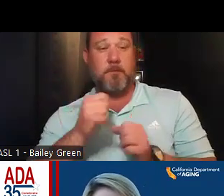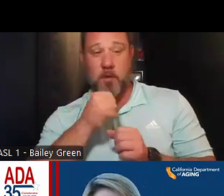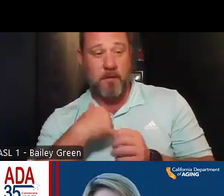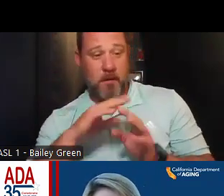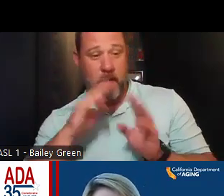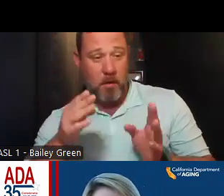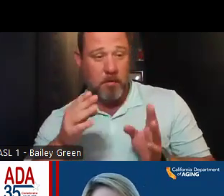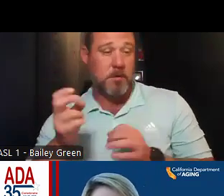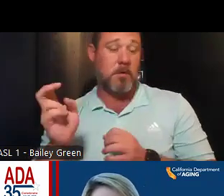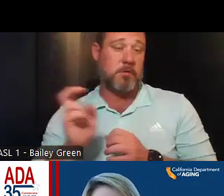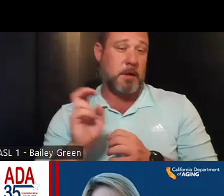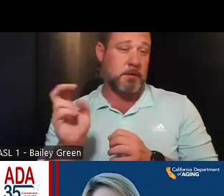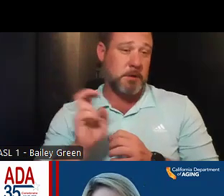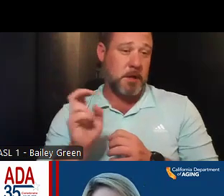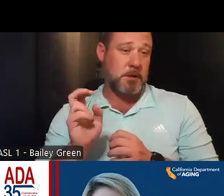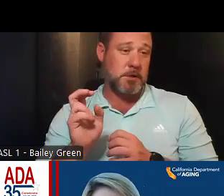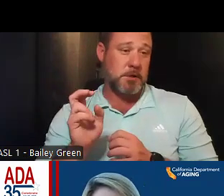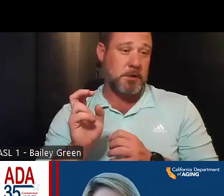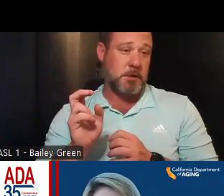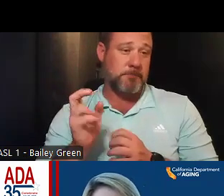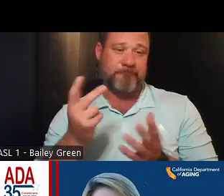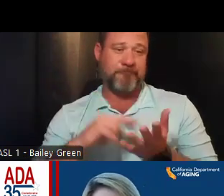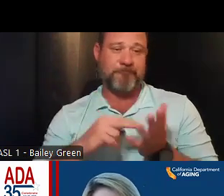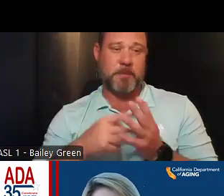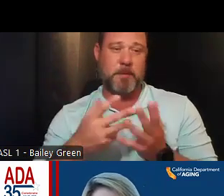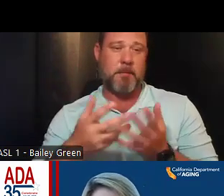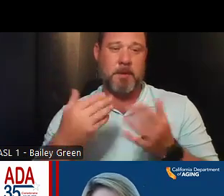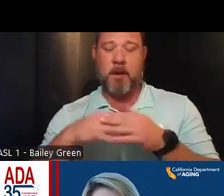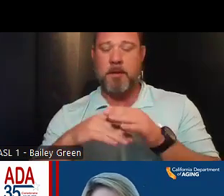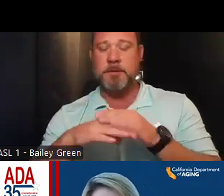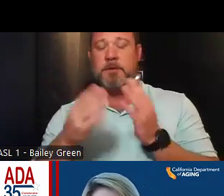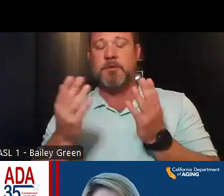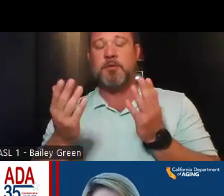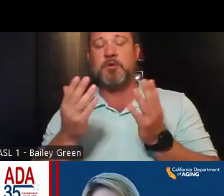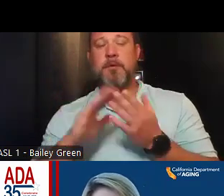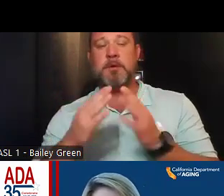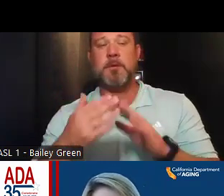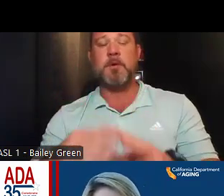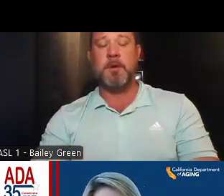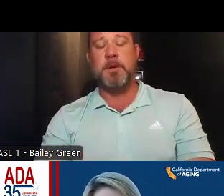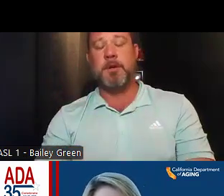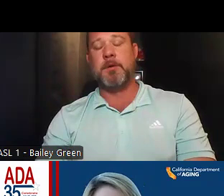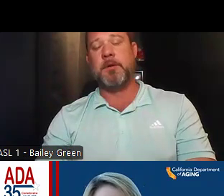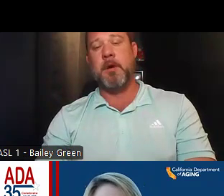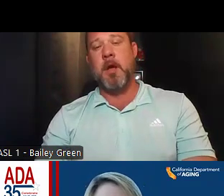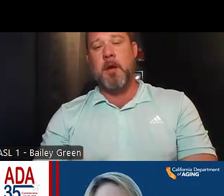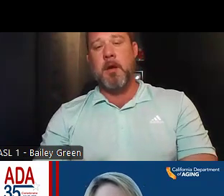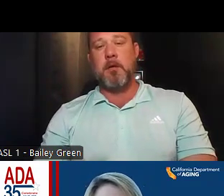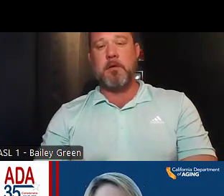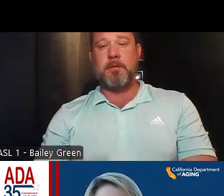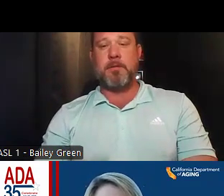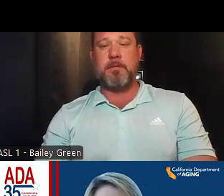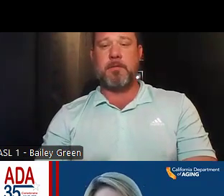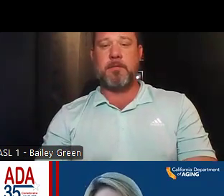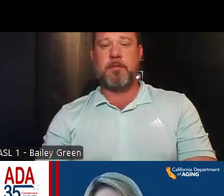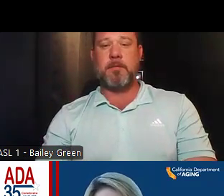or transportation, it really doesn't mean much to have access to services in the community. So